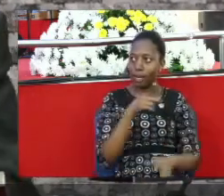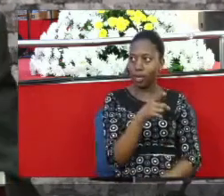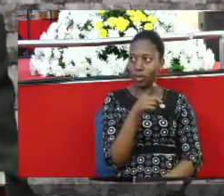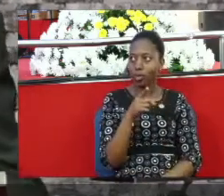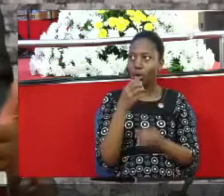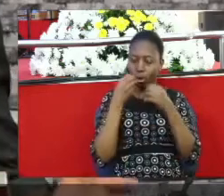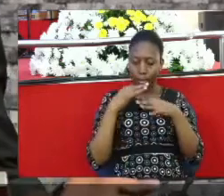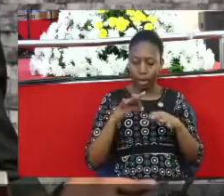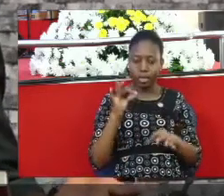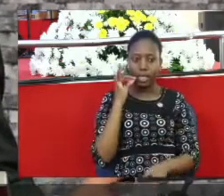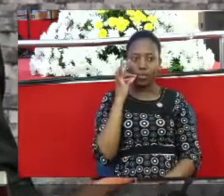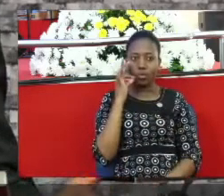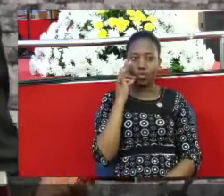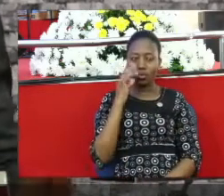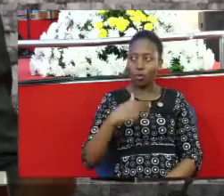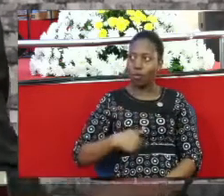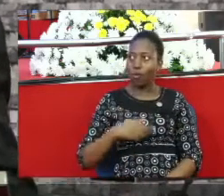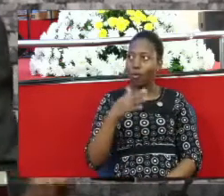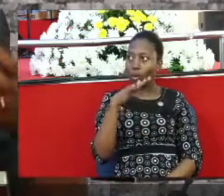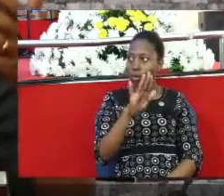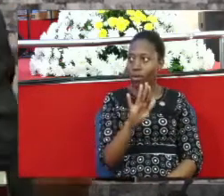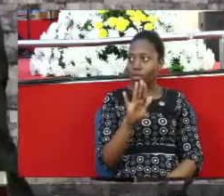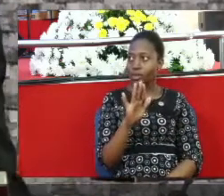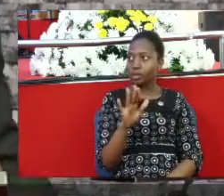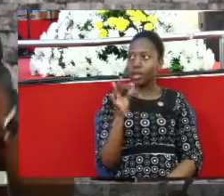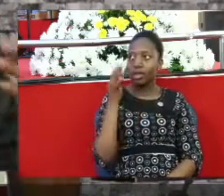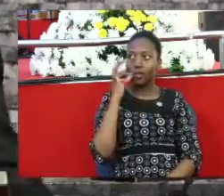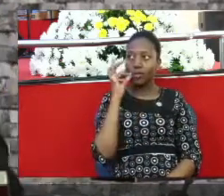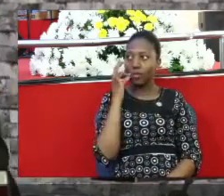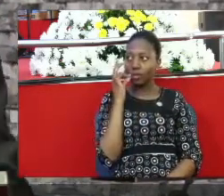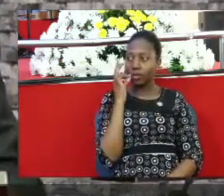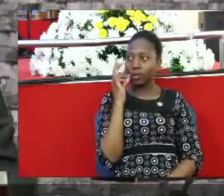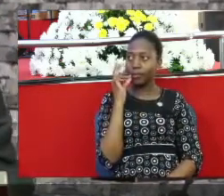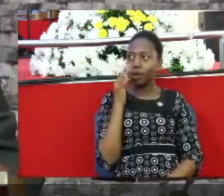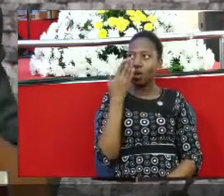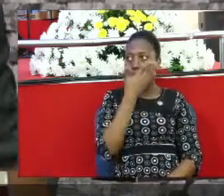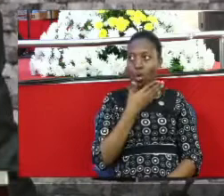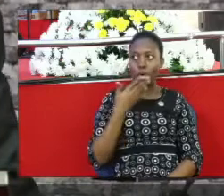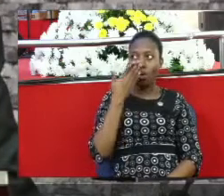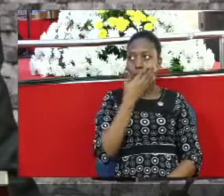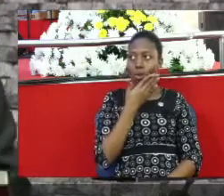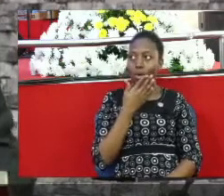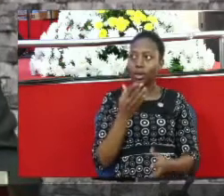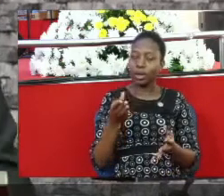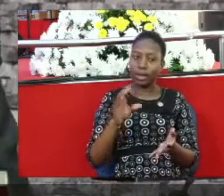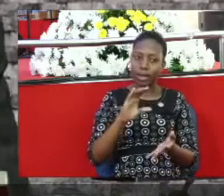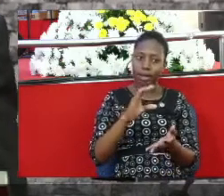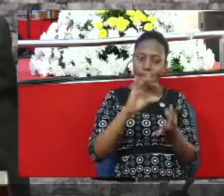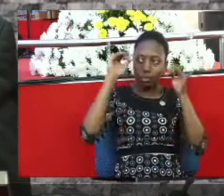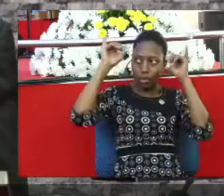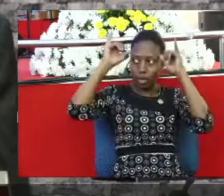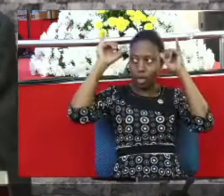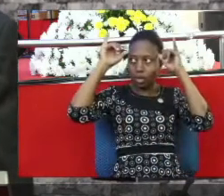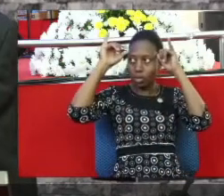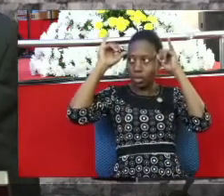fruit of your womb and the fruit of your hand, your grain, your new wine, your oil, the increase of your cattle, and the offspring of your